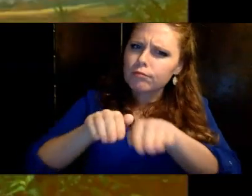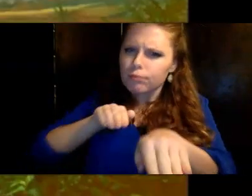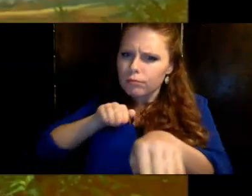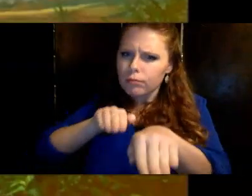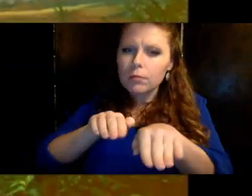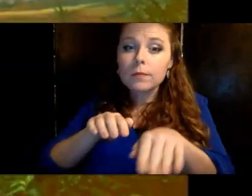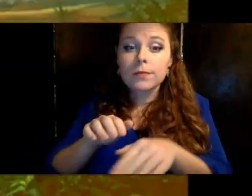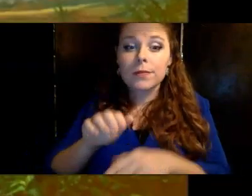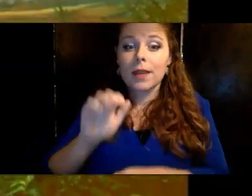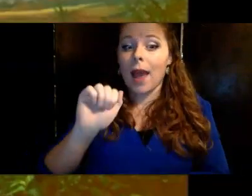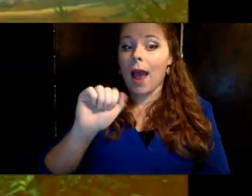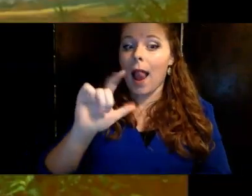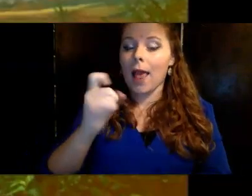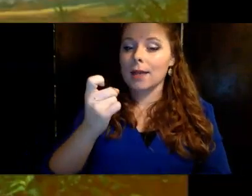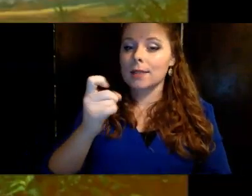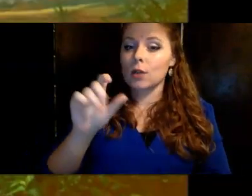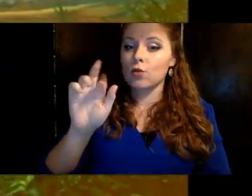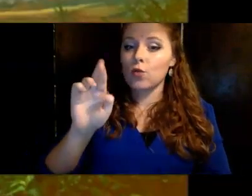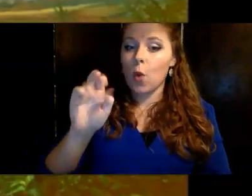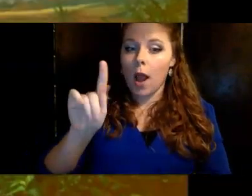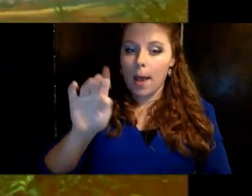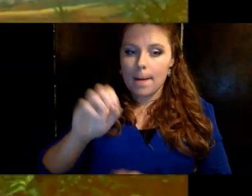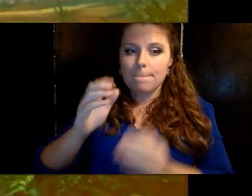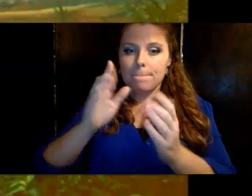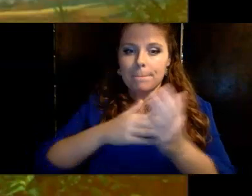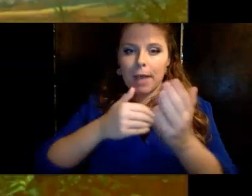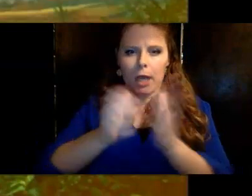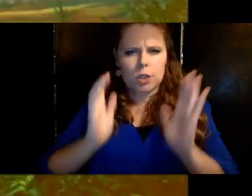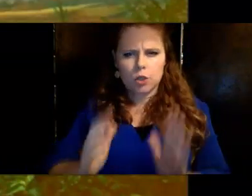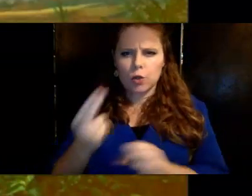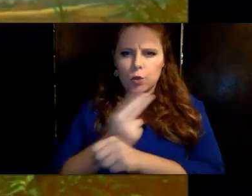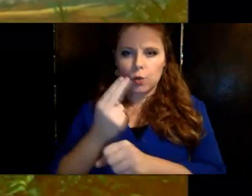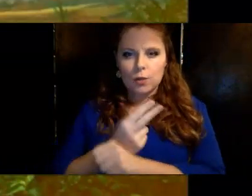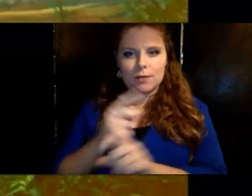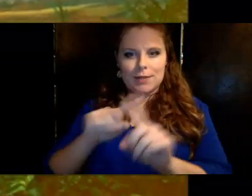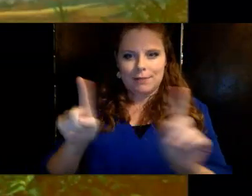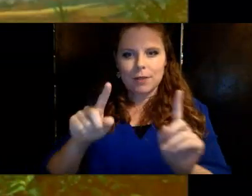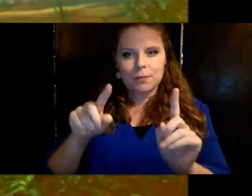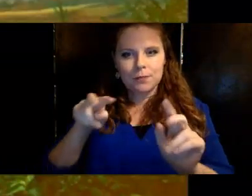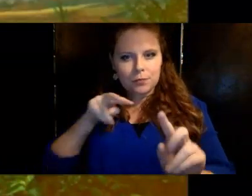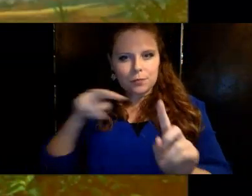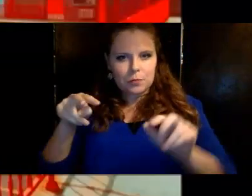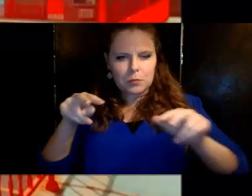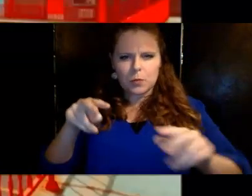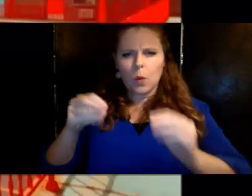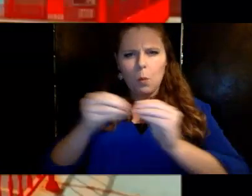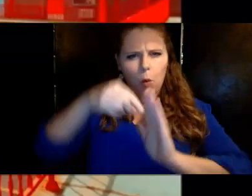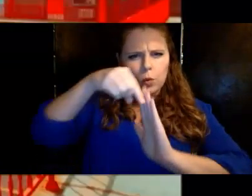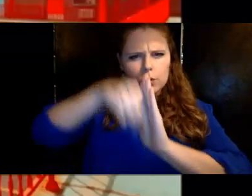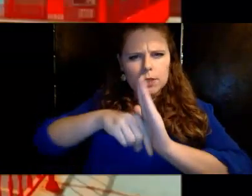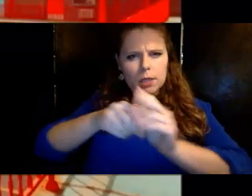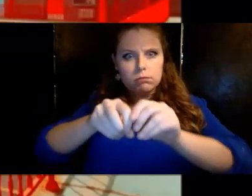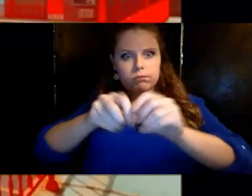Painter Alex Roulette uses classic single and two-point perspective in his work to create the impression of deep,